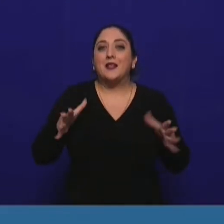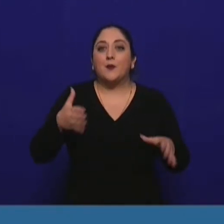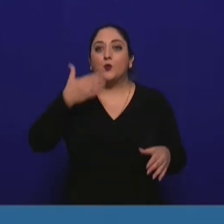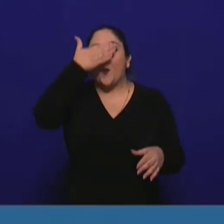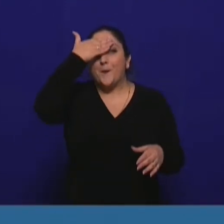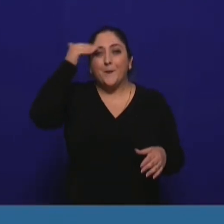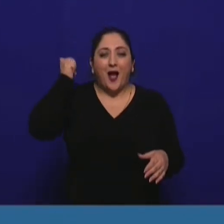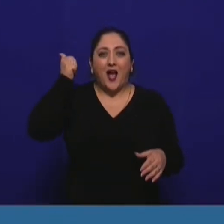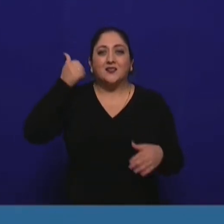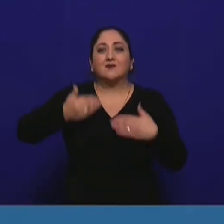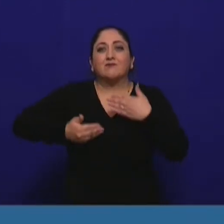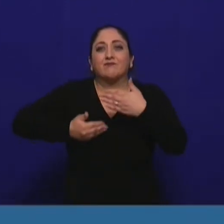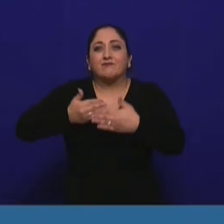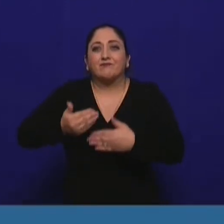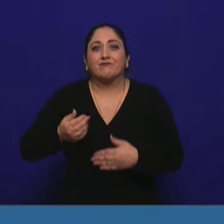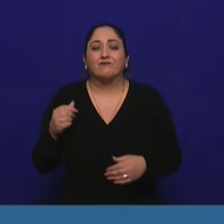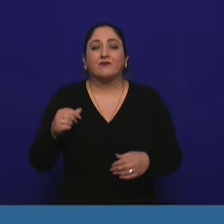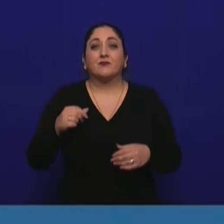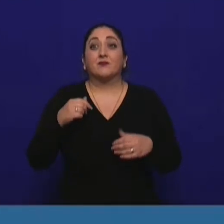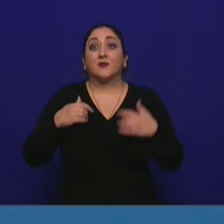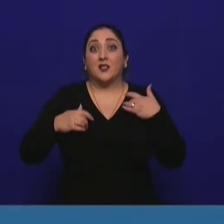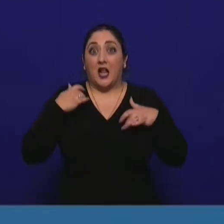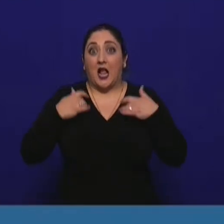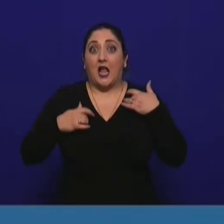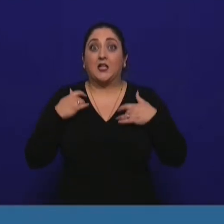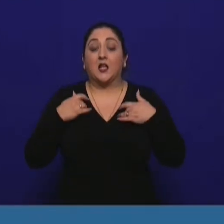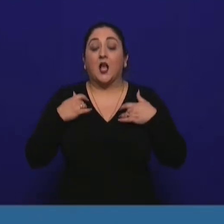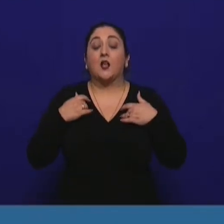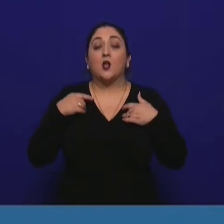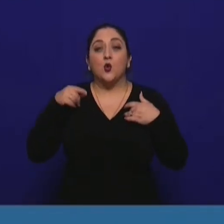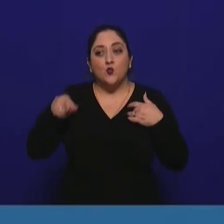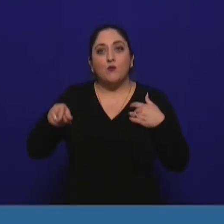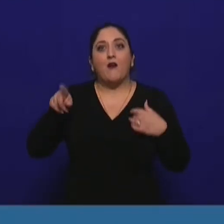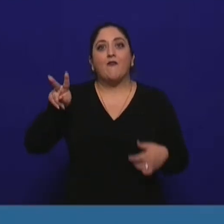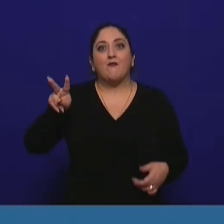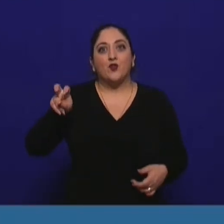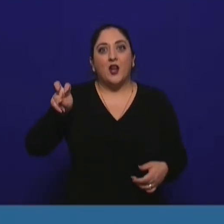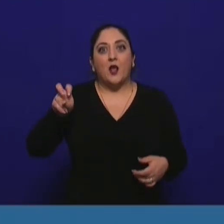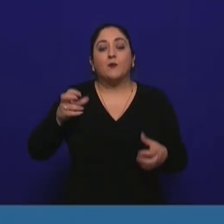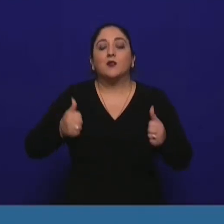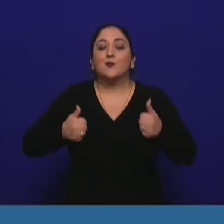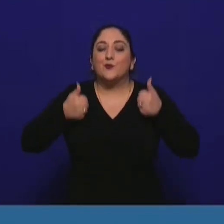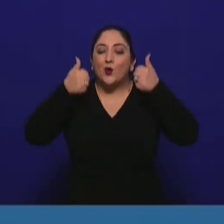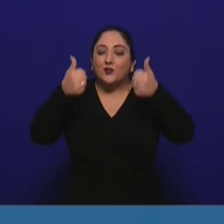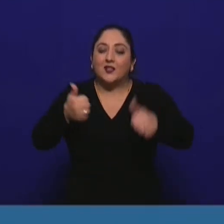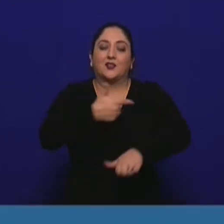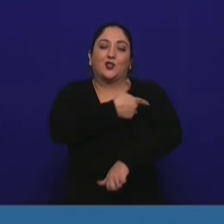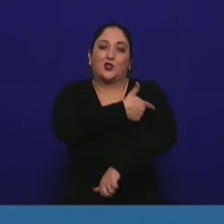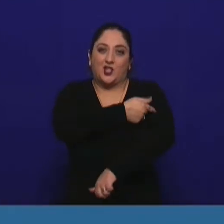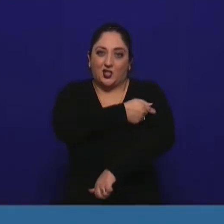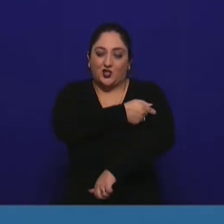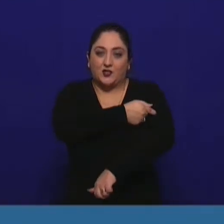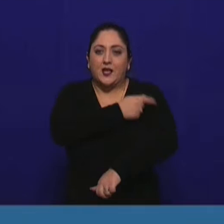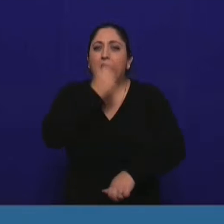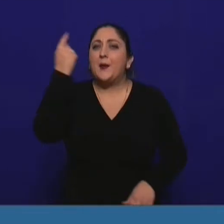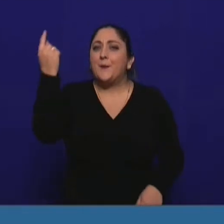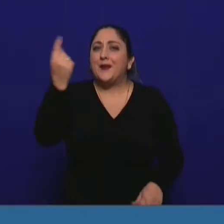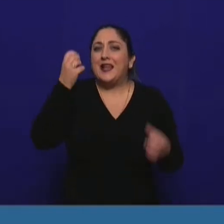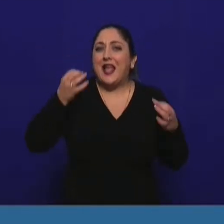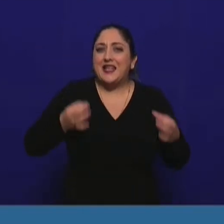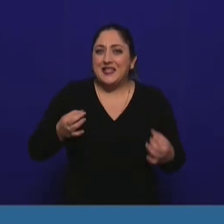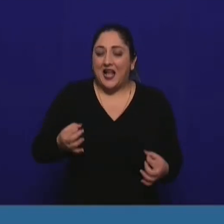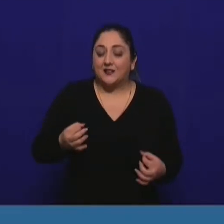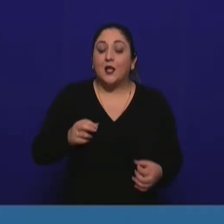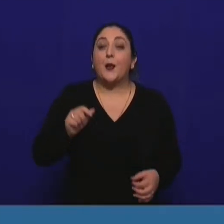in-nies importanti li jieħdu it-tilqima. U biex nfakkarkom li huma dawn il-gruppi għandna dawk il-persuni